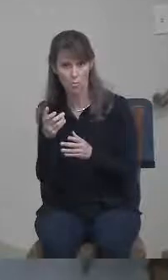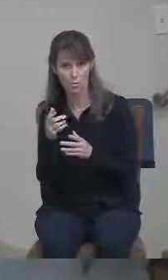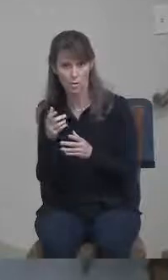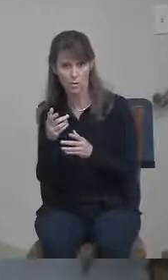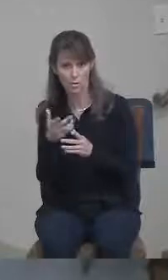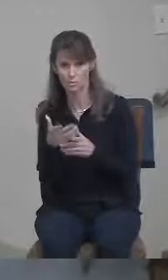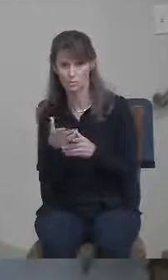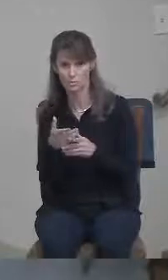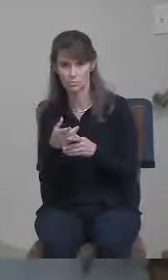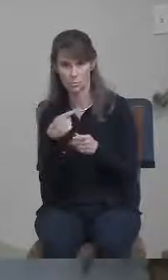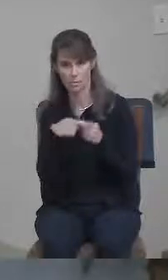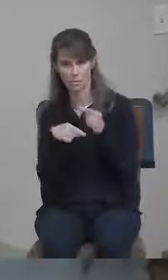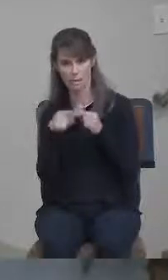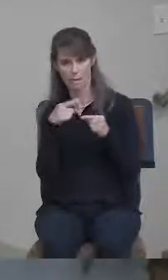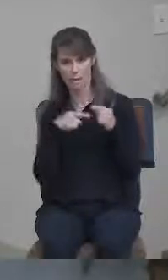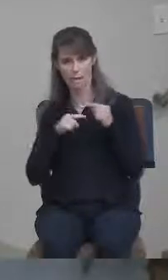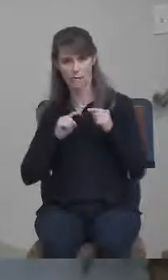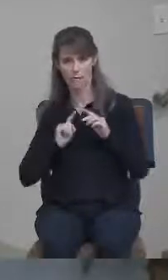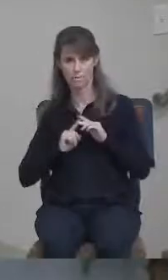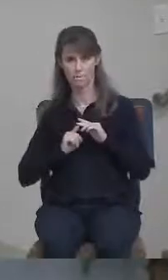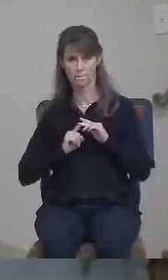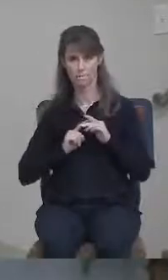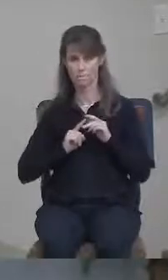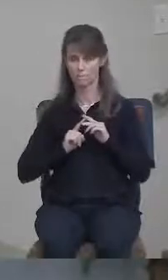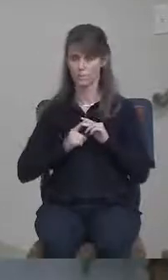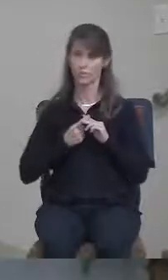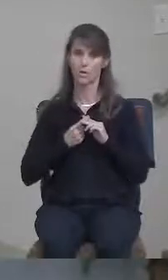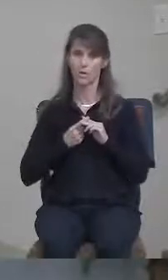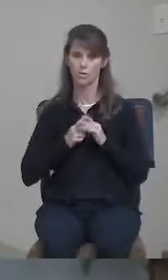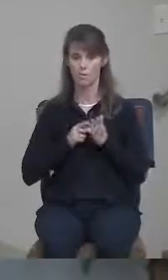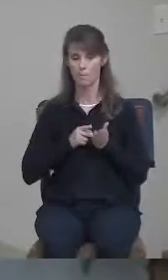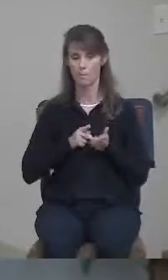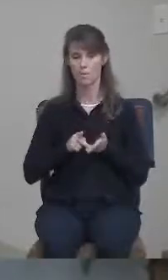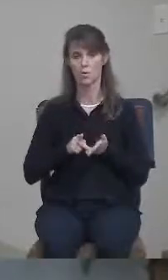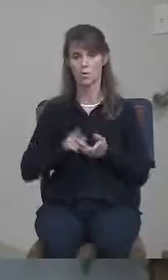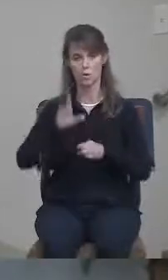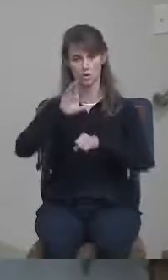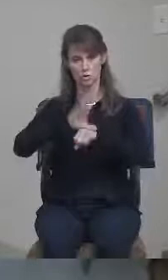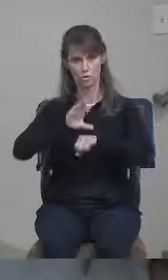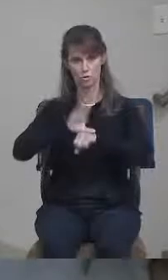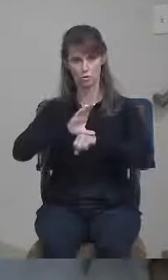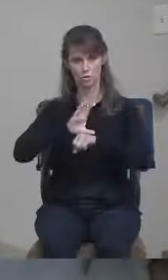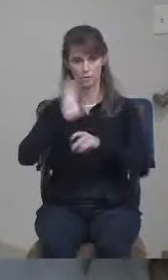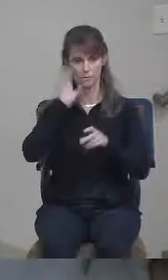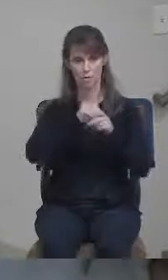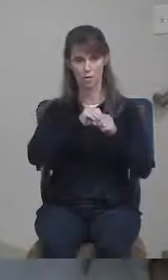primitive Christianity that is depicted in the New Testament.